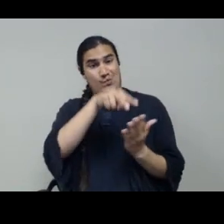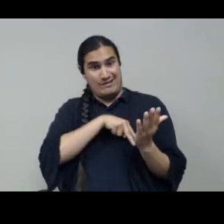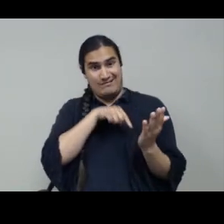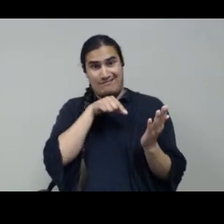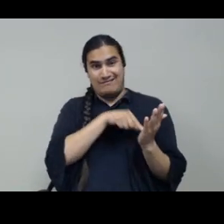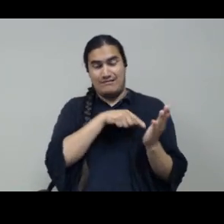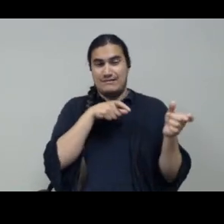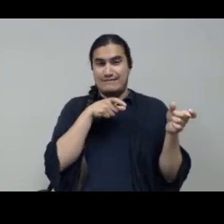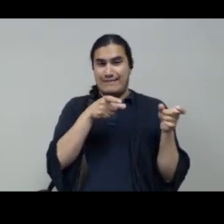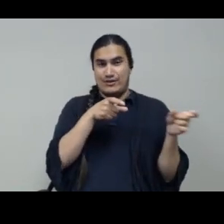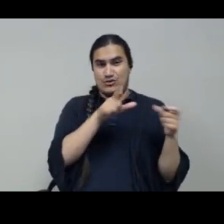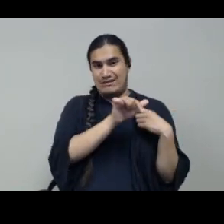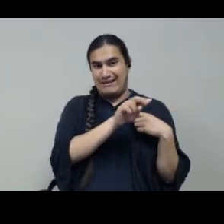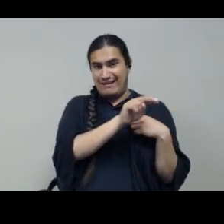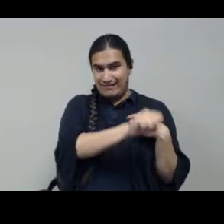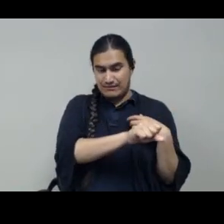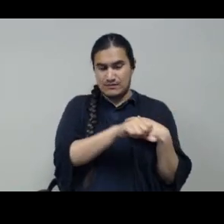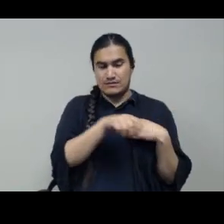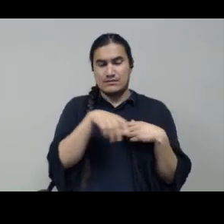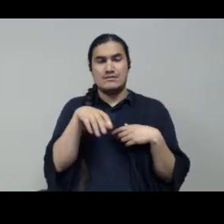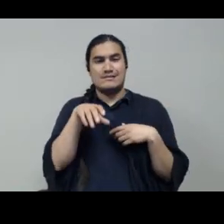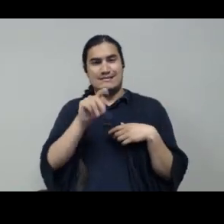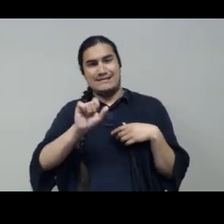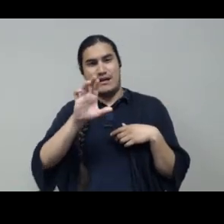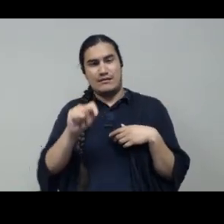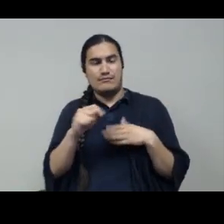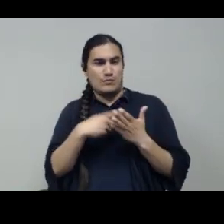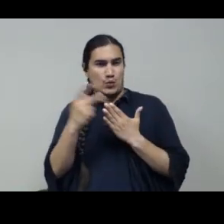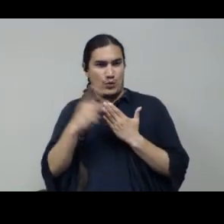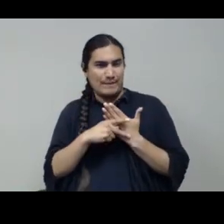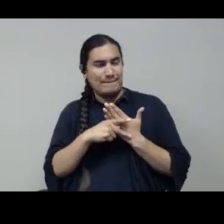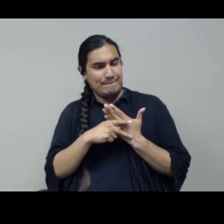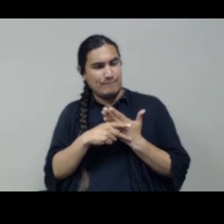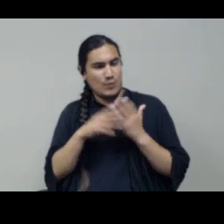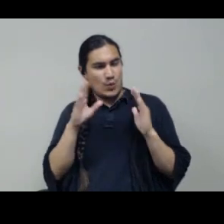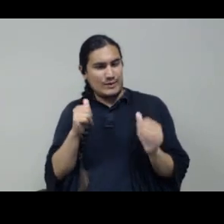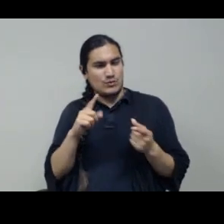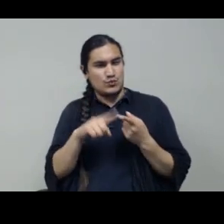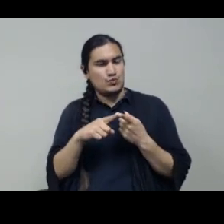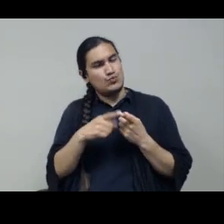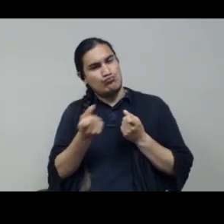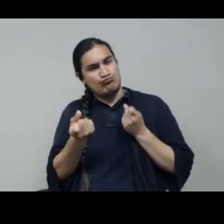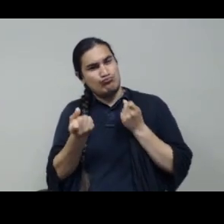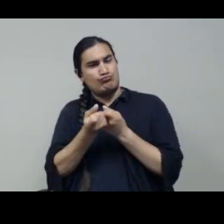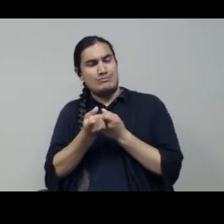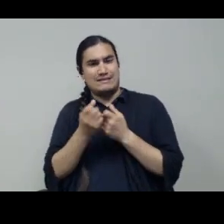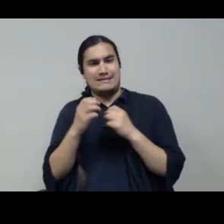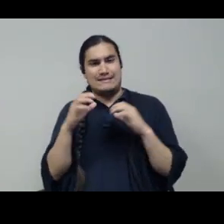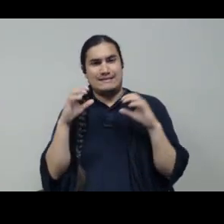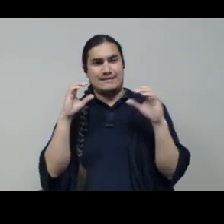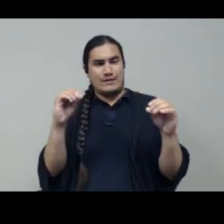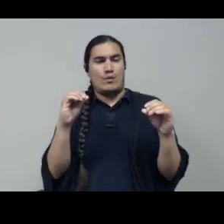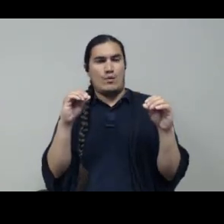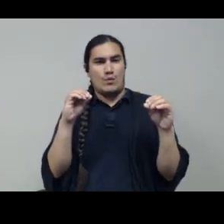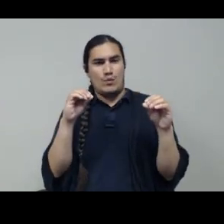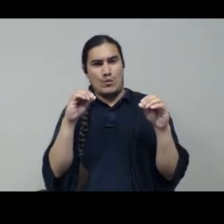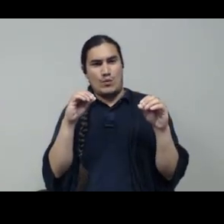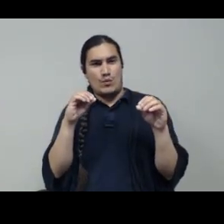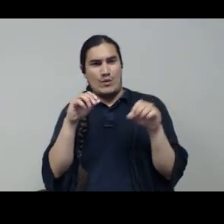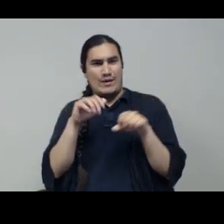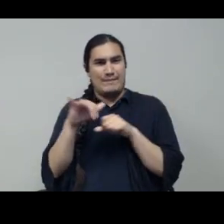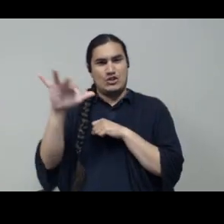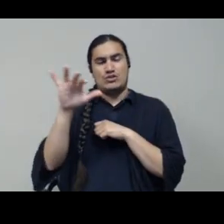managed lanes and the TSEP program helping to contribute to zero emission trucks. Can you talk a little bit more